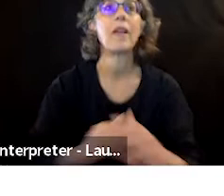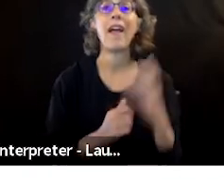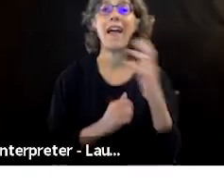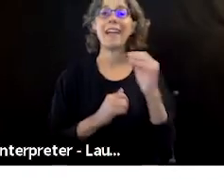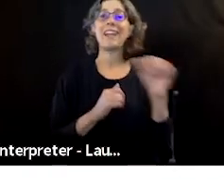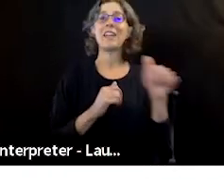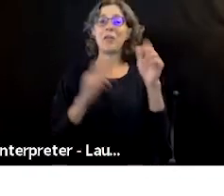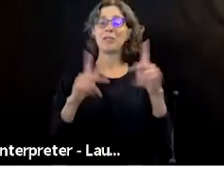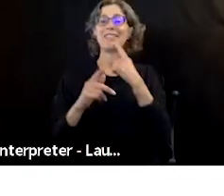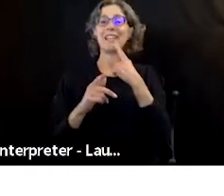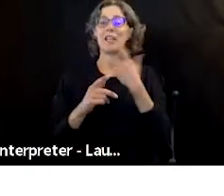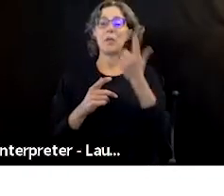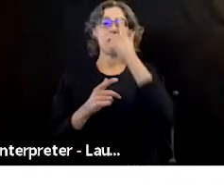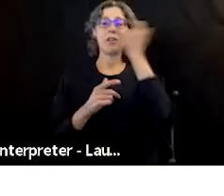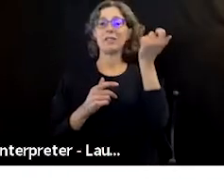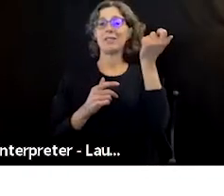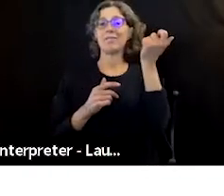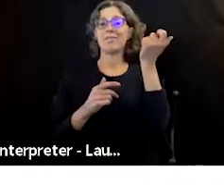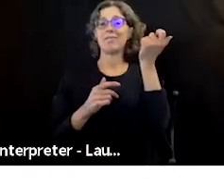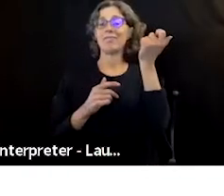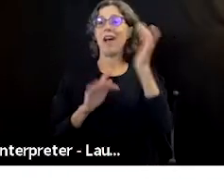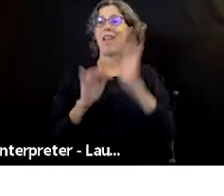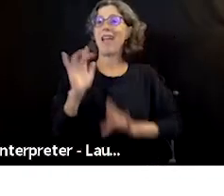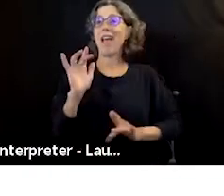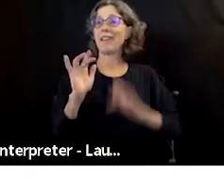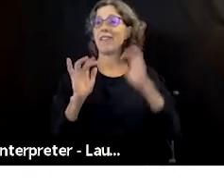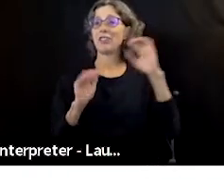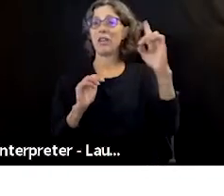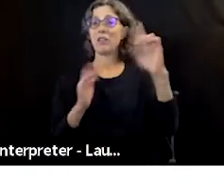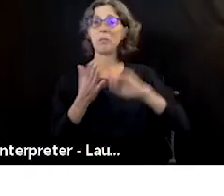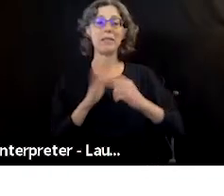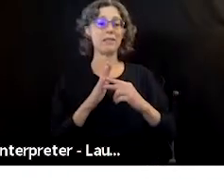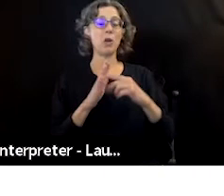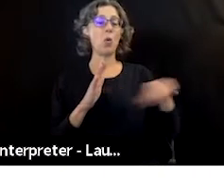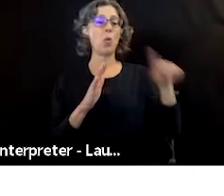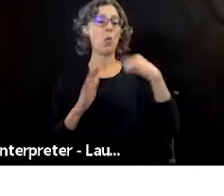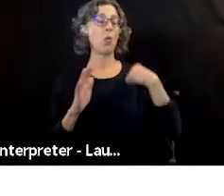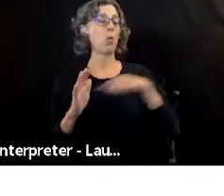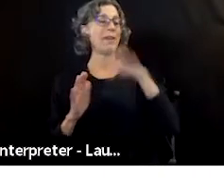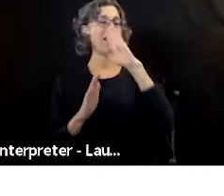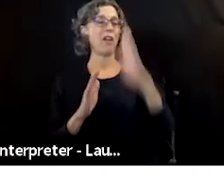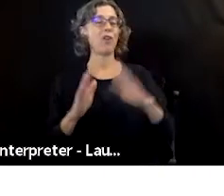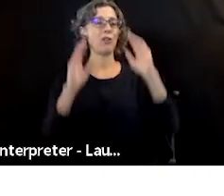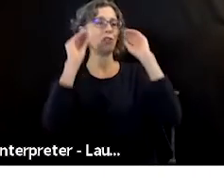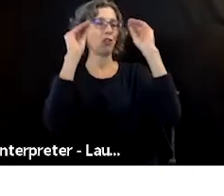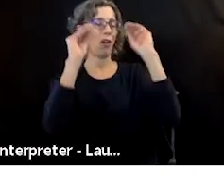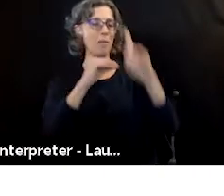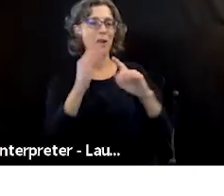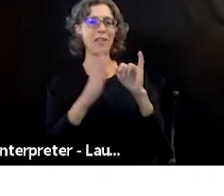aptly that it's just simply a lack of education. We were not taught about it mm-hmm. in this way.